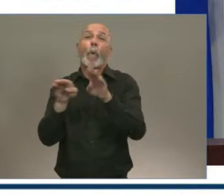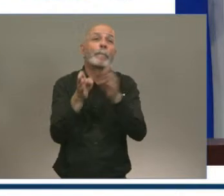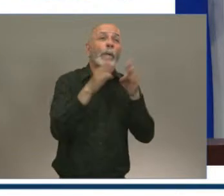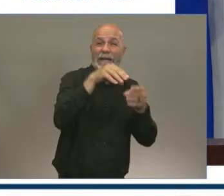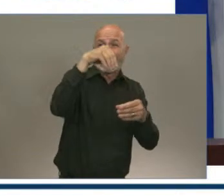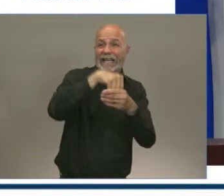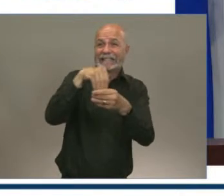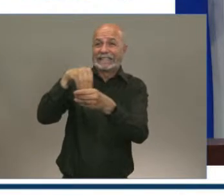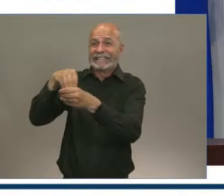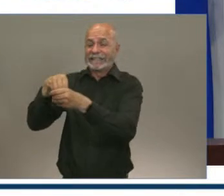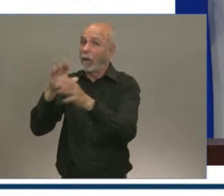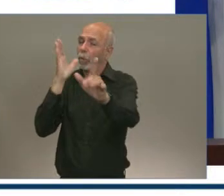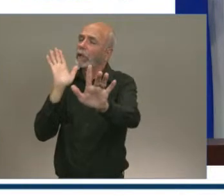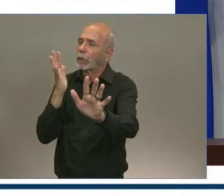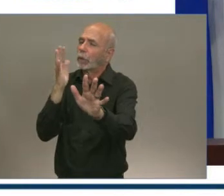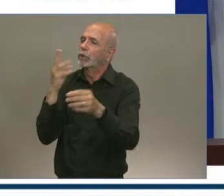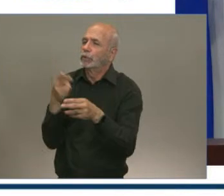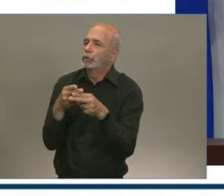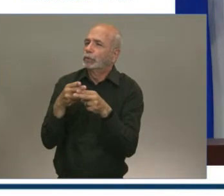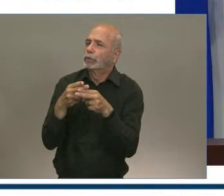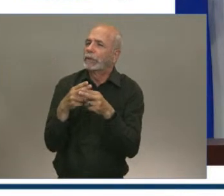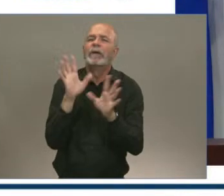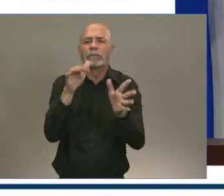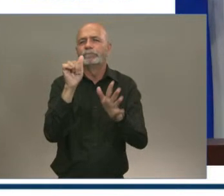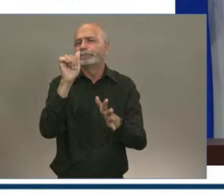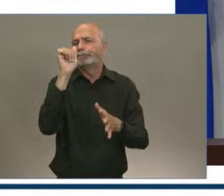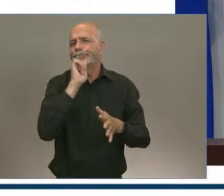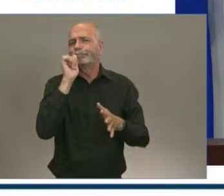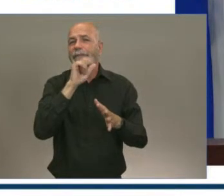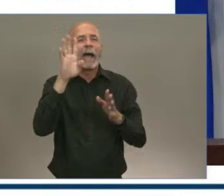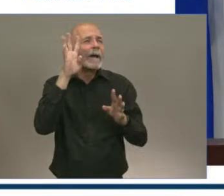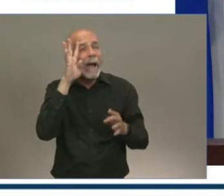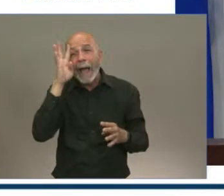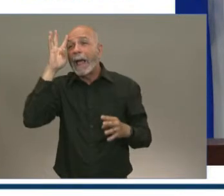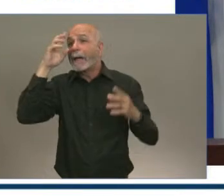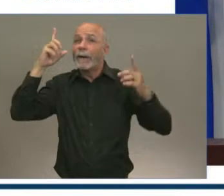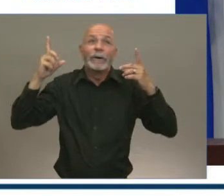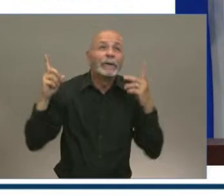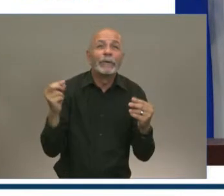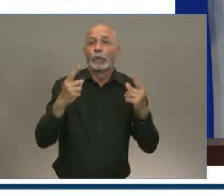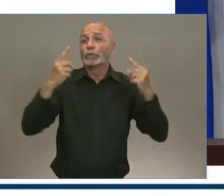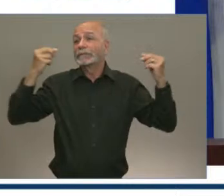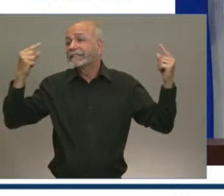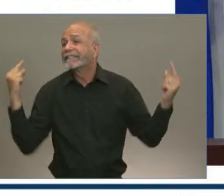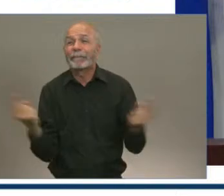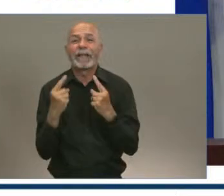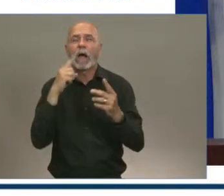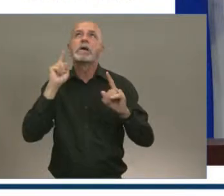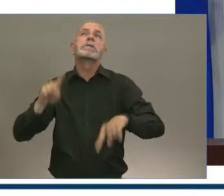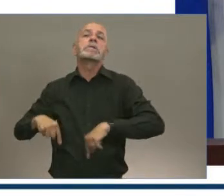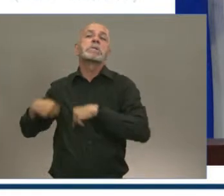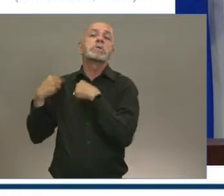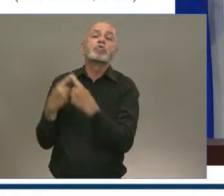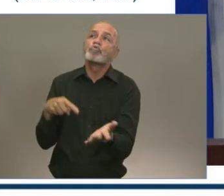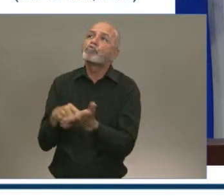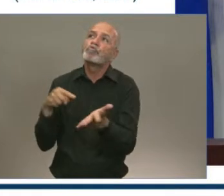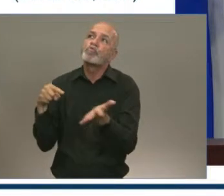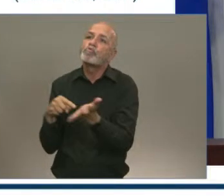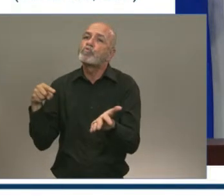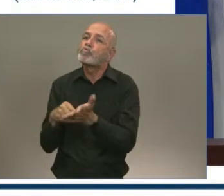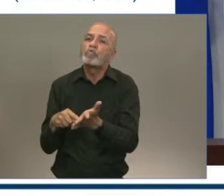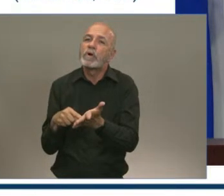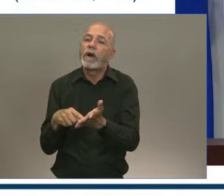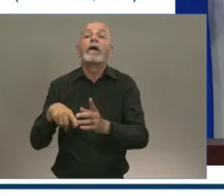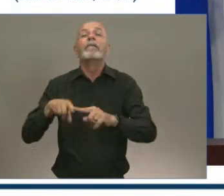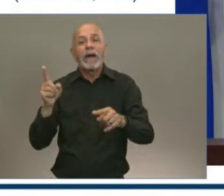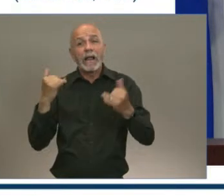your patience and for being innovative. It's been a long haul, but it is my hope that as we start to open indoors, whether that be at